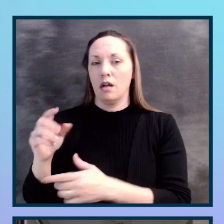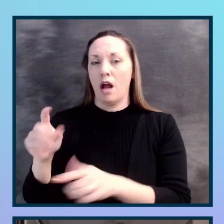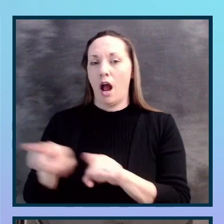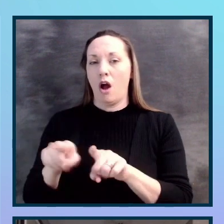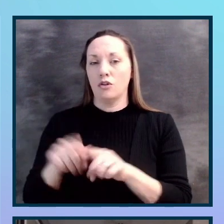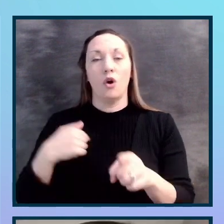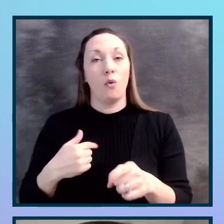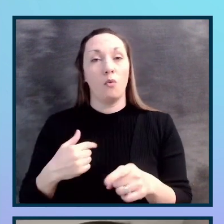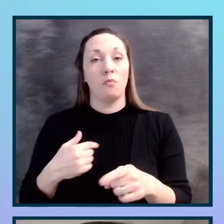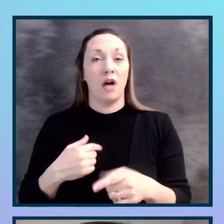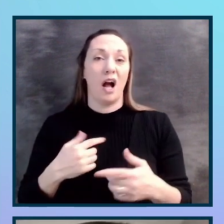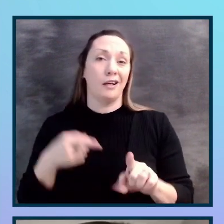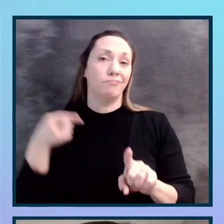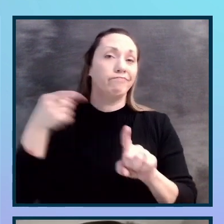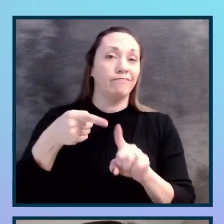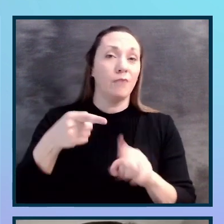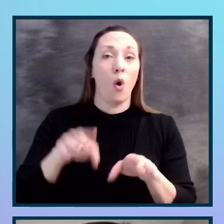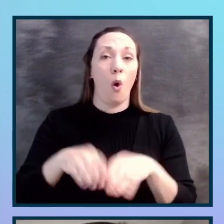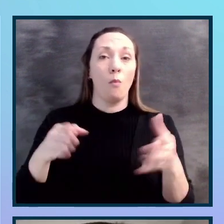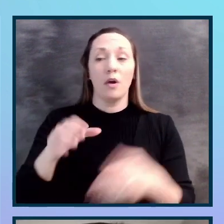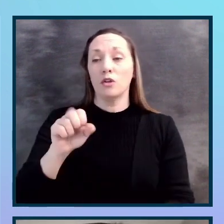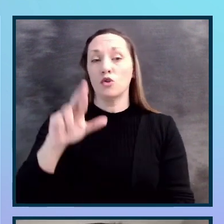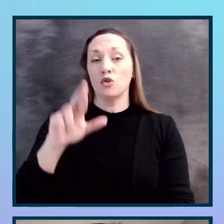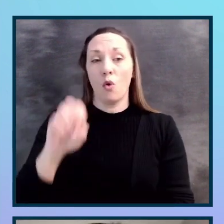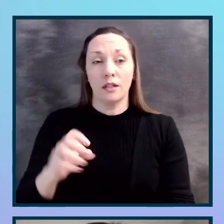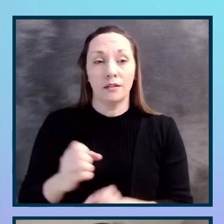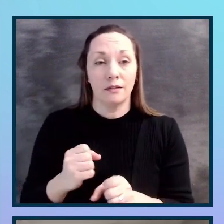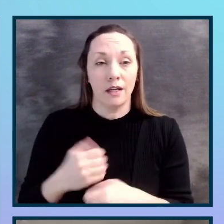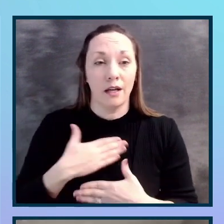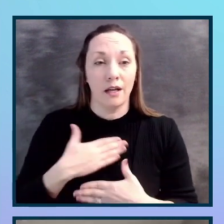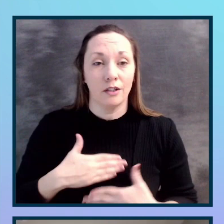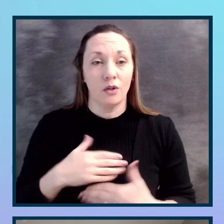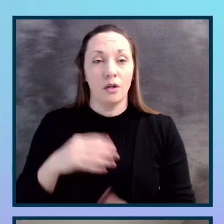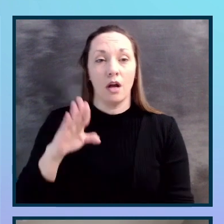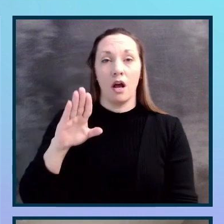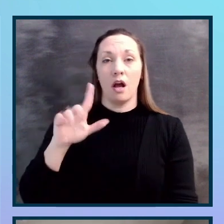open source and contribute to many blockchain repositories.